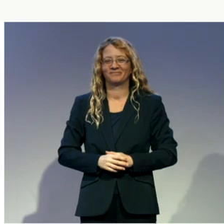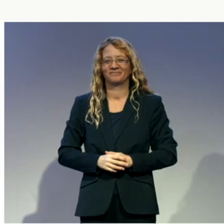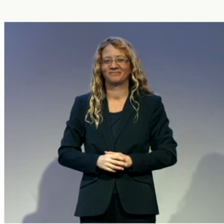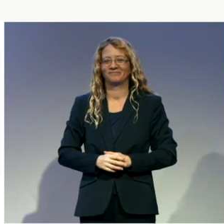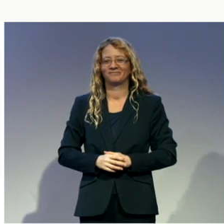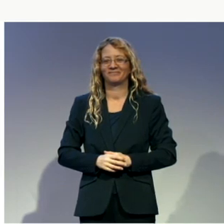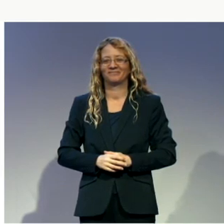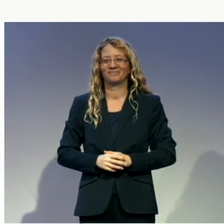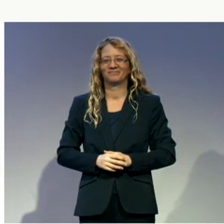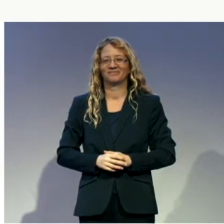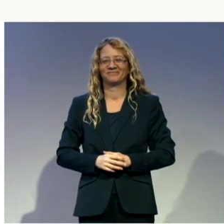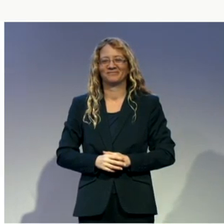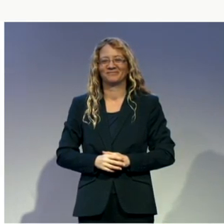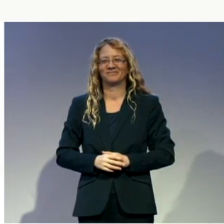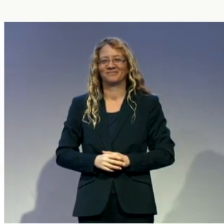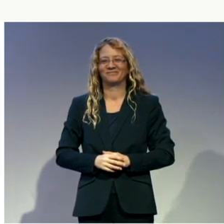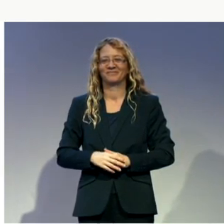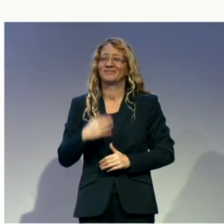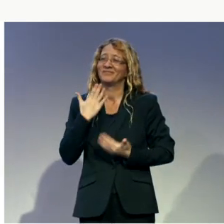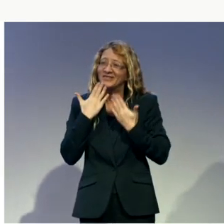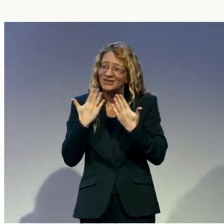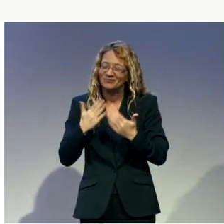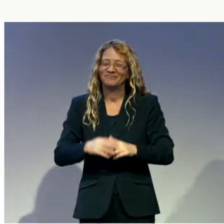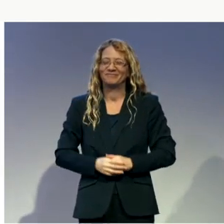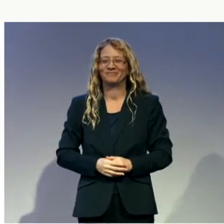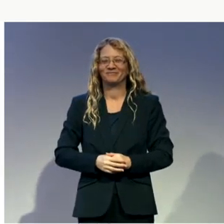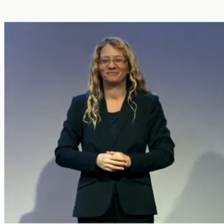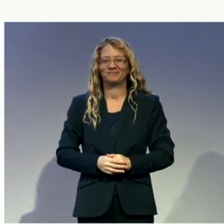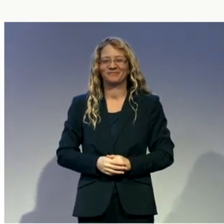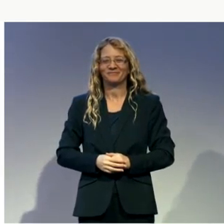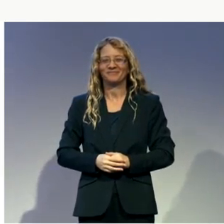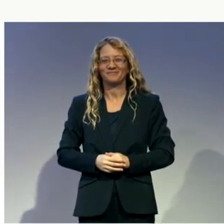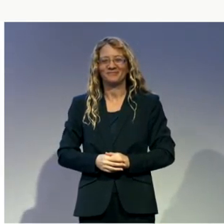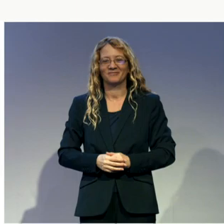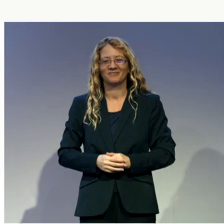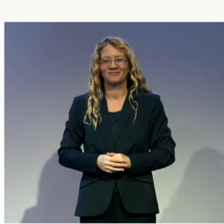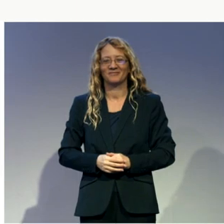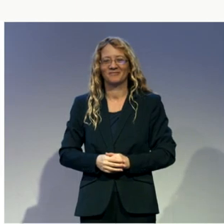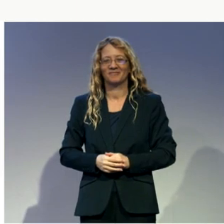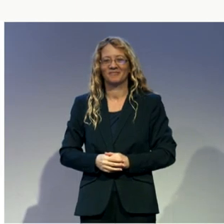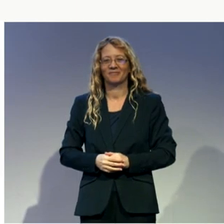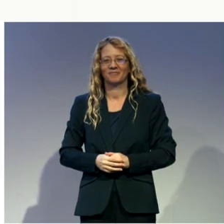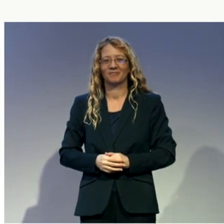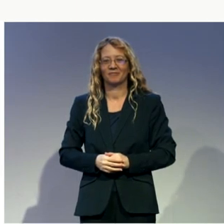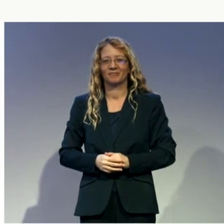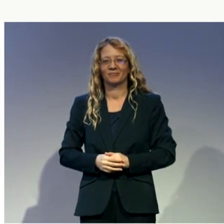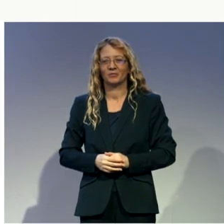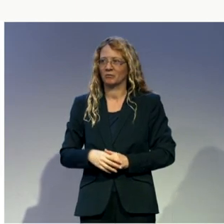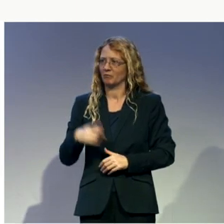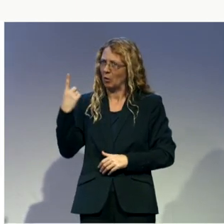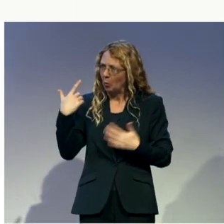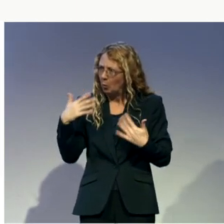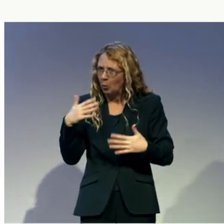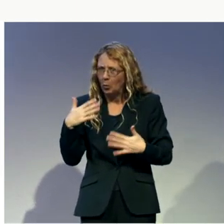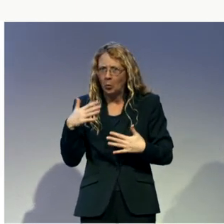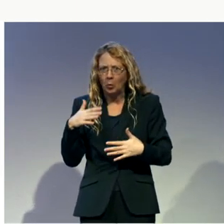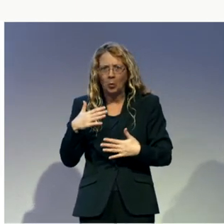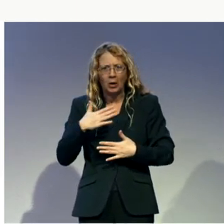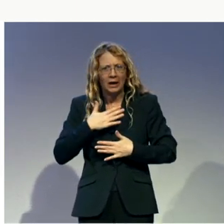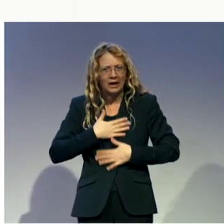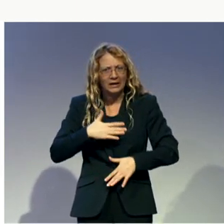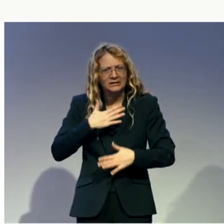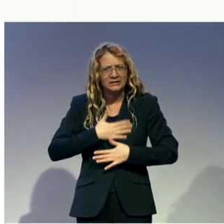Thank you very much. Been a couple of interesting examples of the good practices, and now we are going to learn about